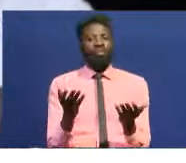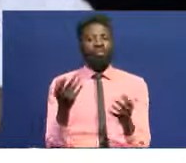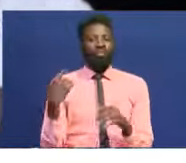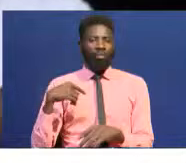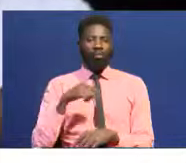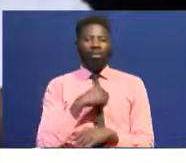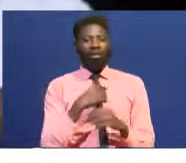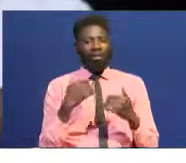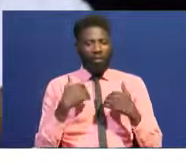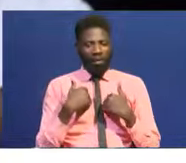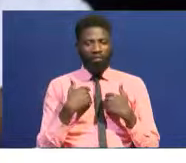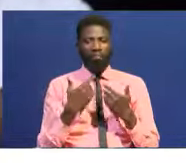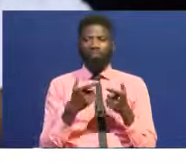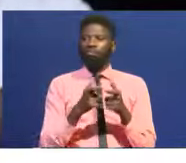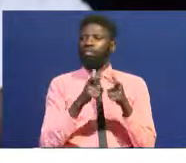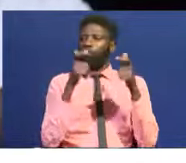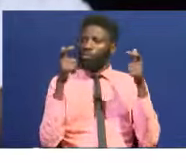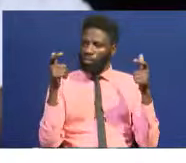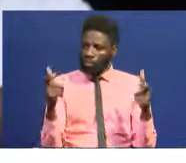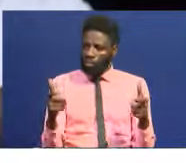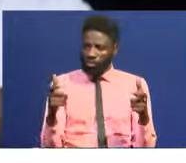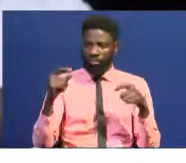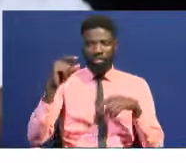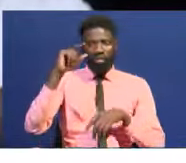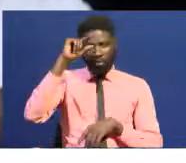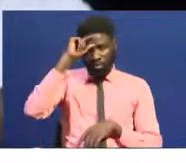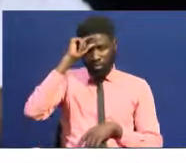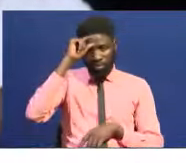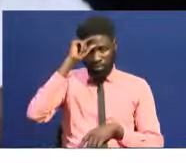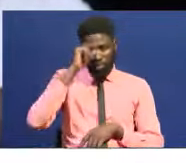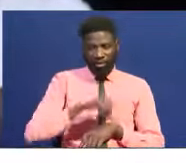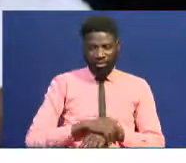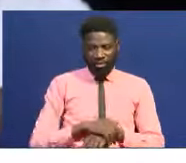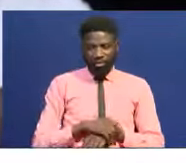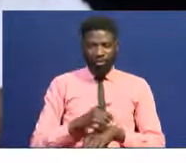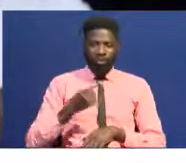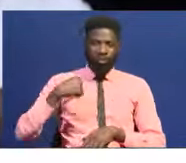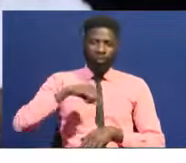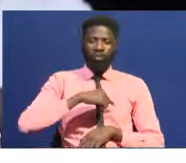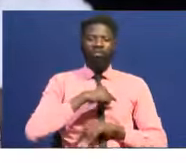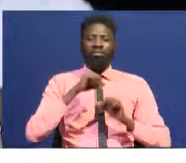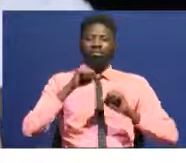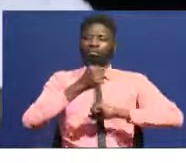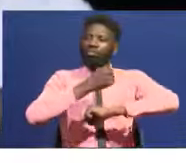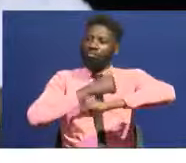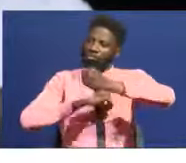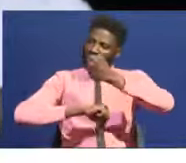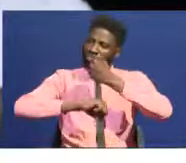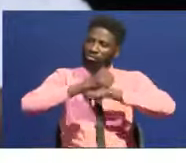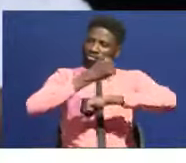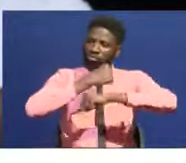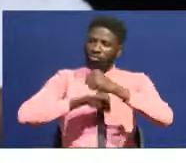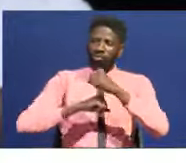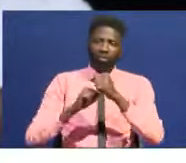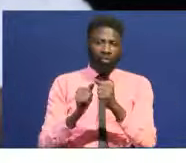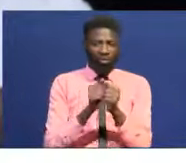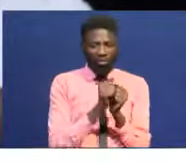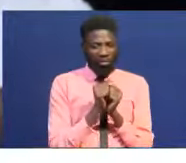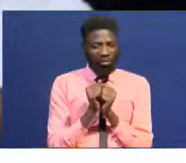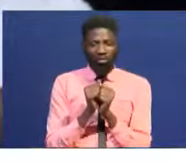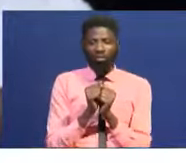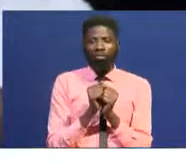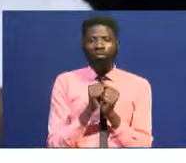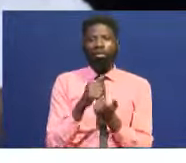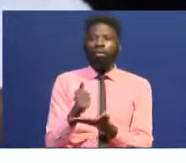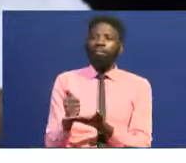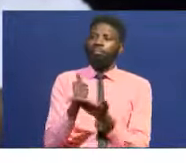a broader foundation, for us to be able to do the heavy lifting that will make Kenya